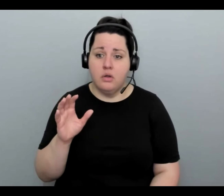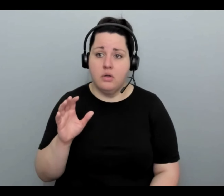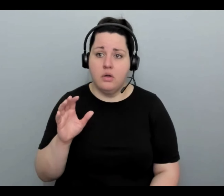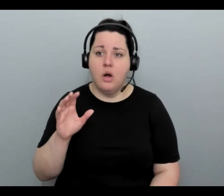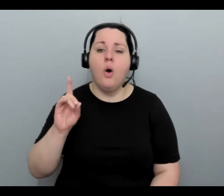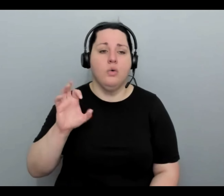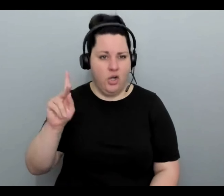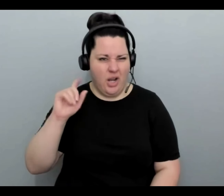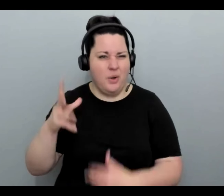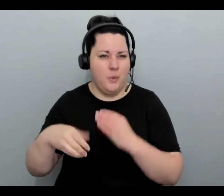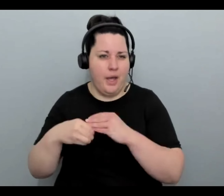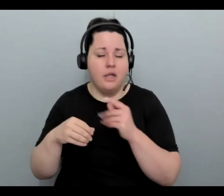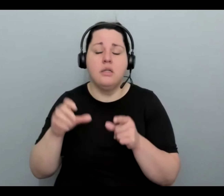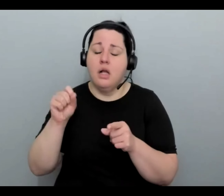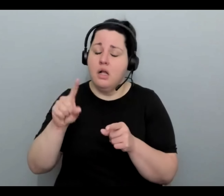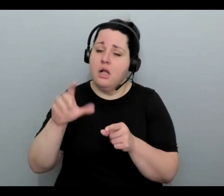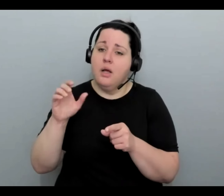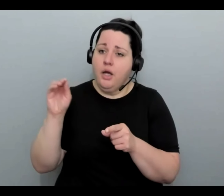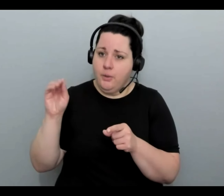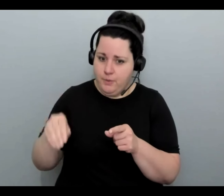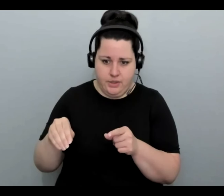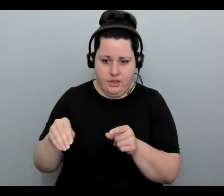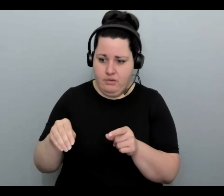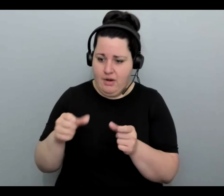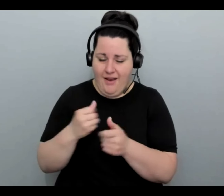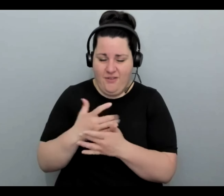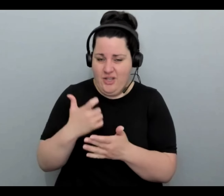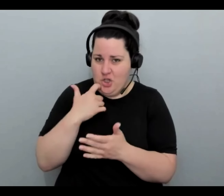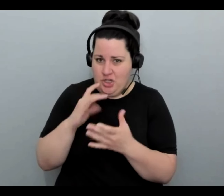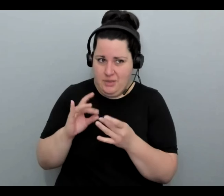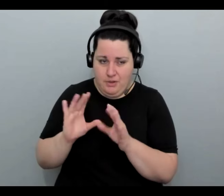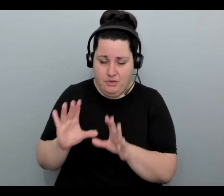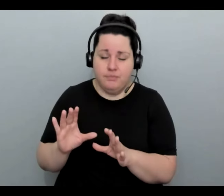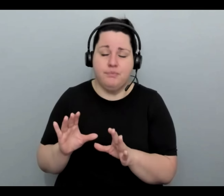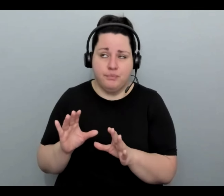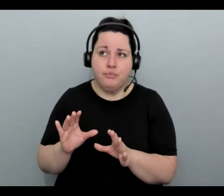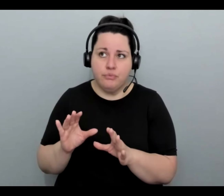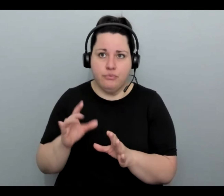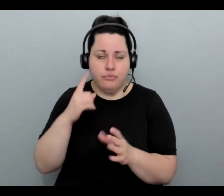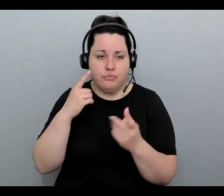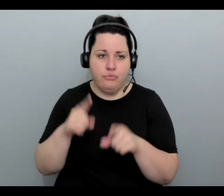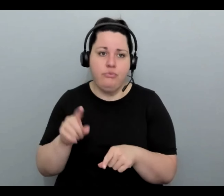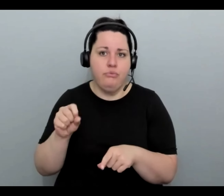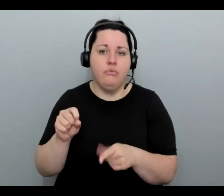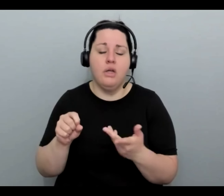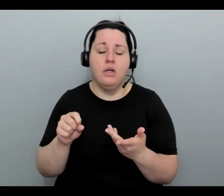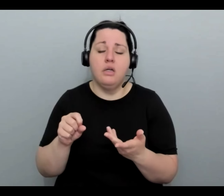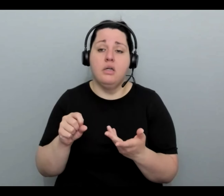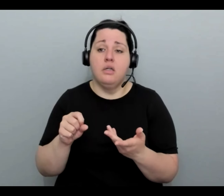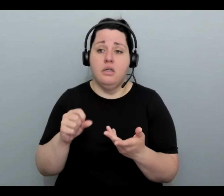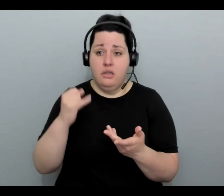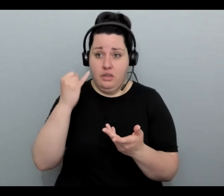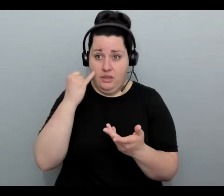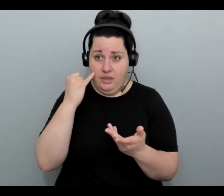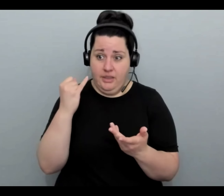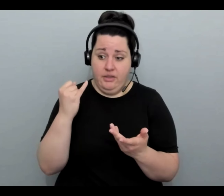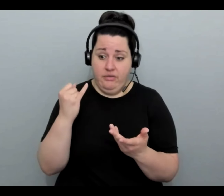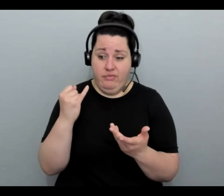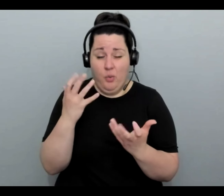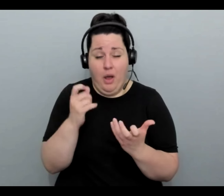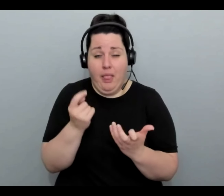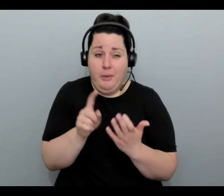Yeah, I 100% with everything Tiffany said there. I think, if you want to be even a little cynical